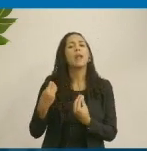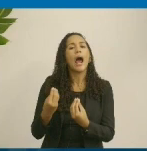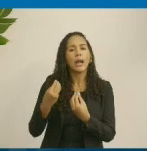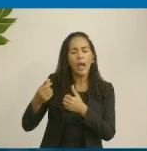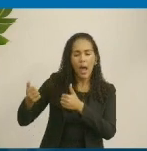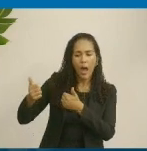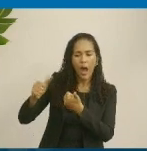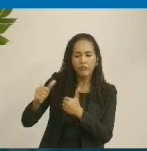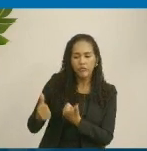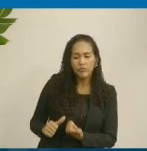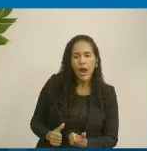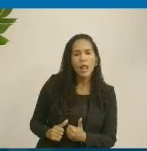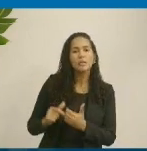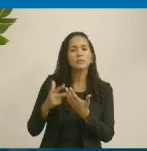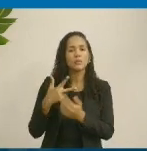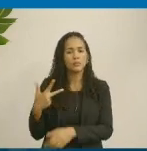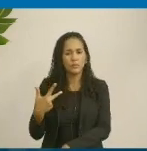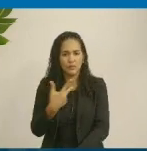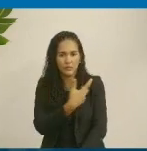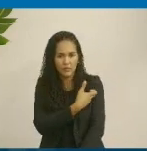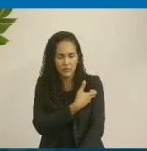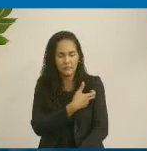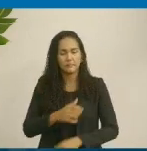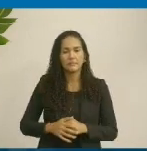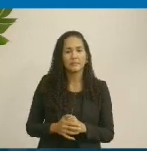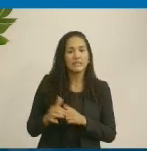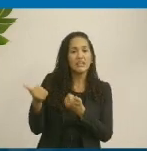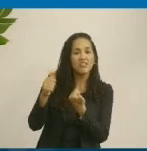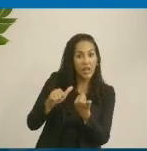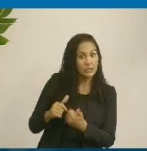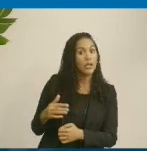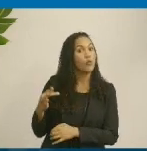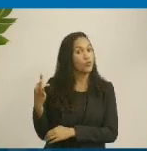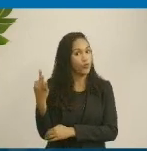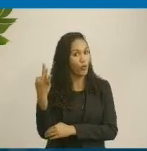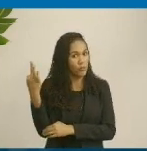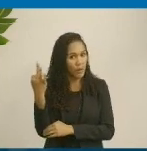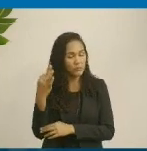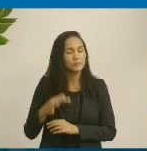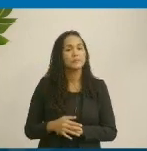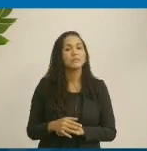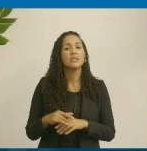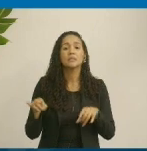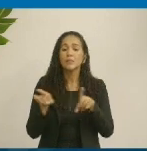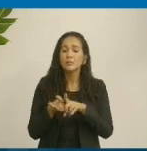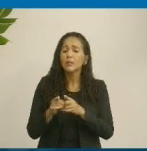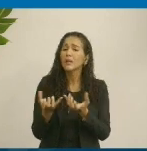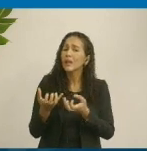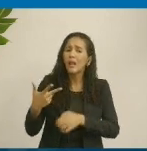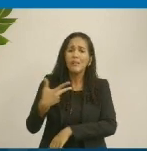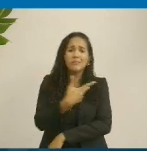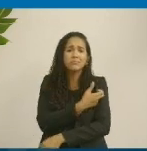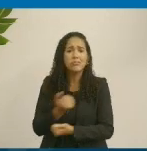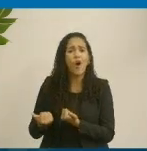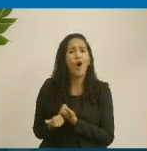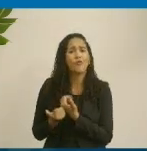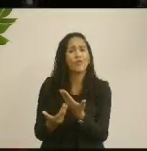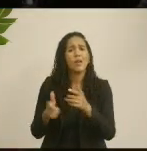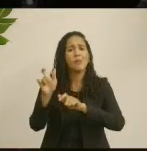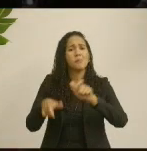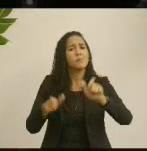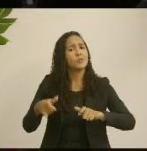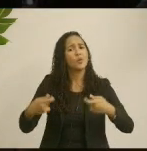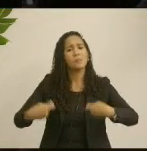this vaccine to the people who need it as soon as possible. Thank you for your attention.